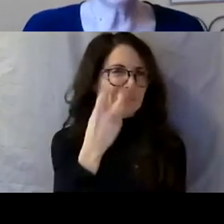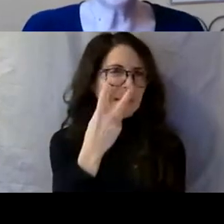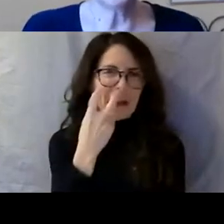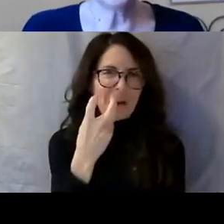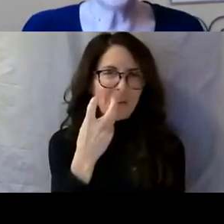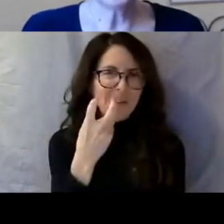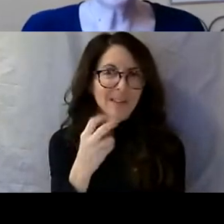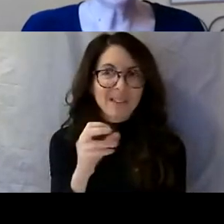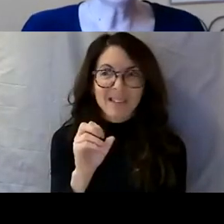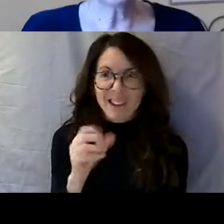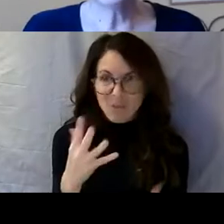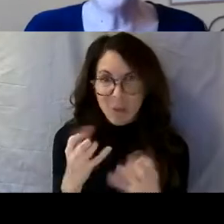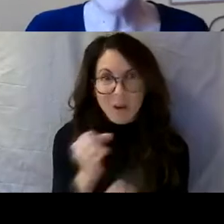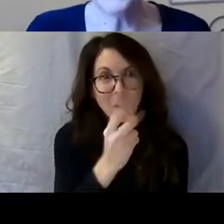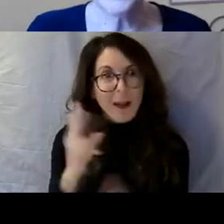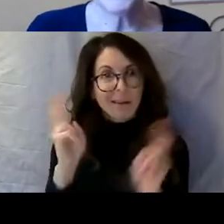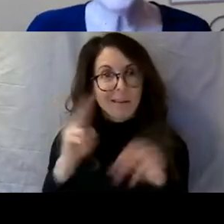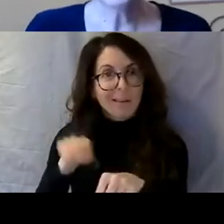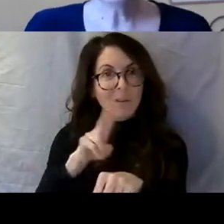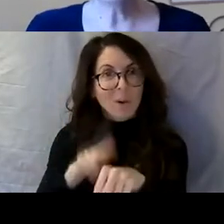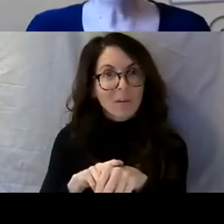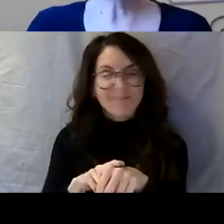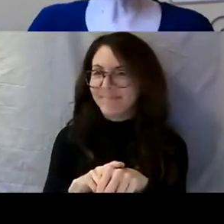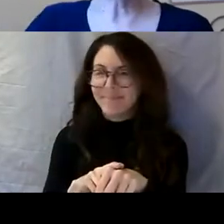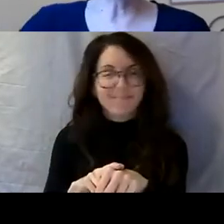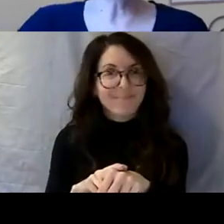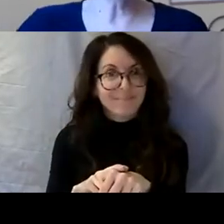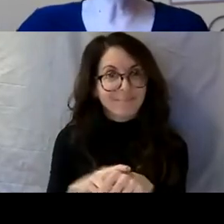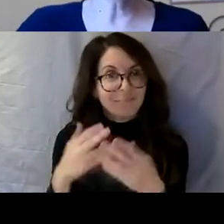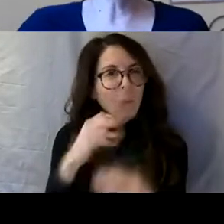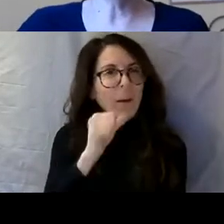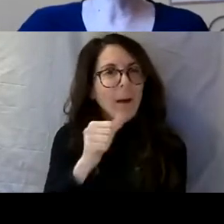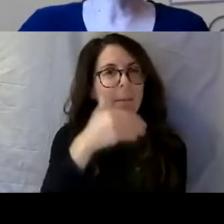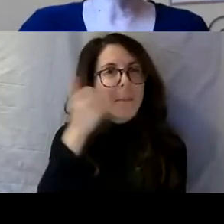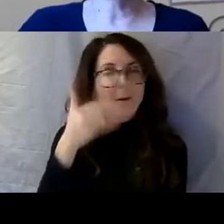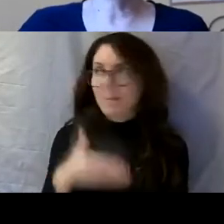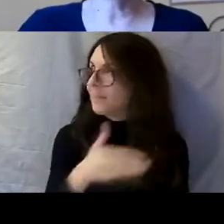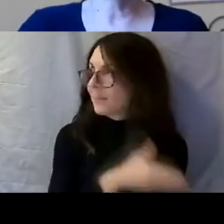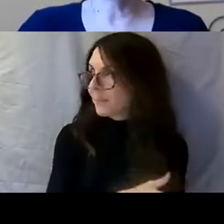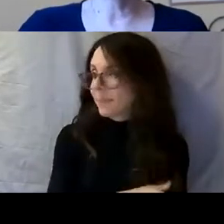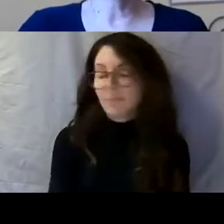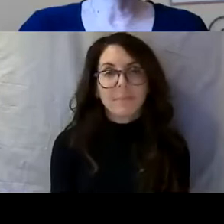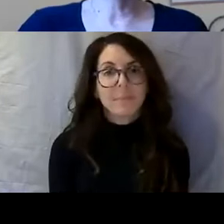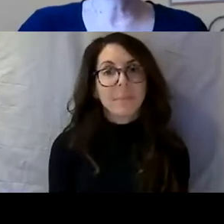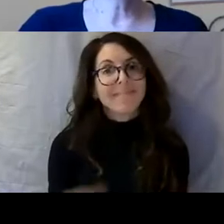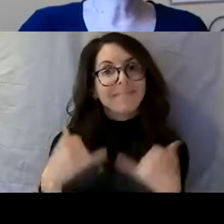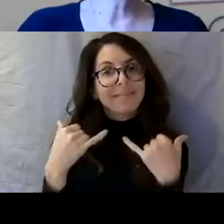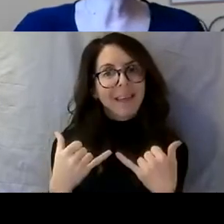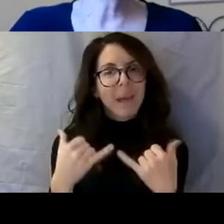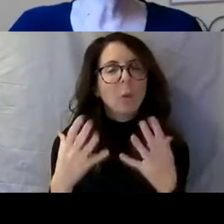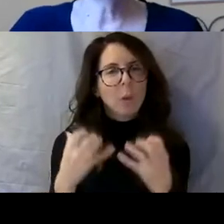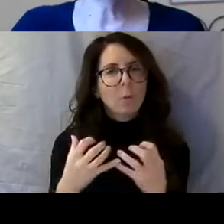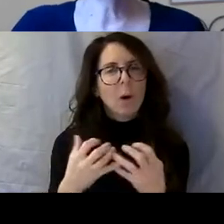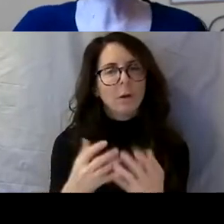ways desirable. Can't we do better? So today we'd love to be able to provide firm and accurate predictions